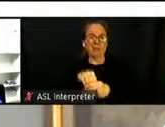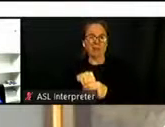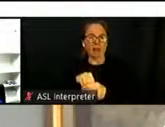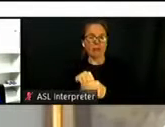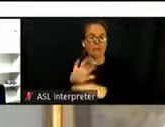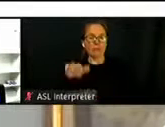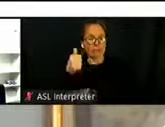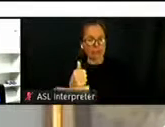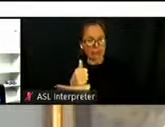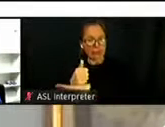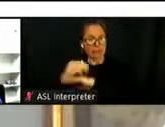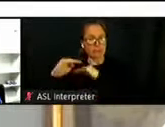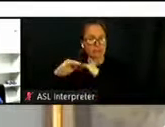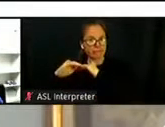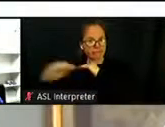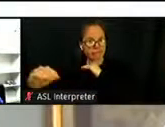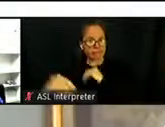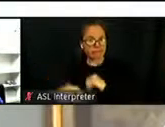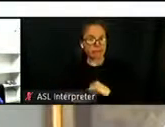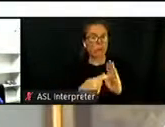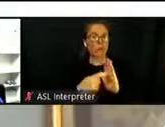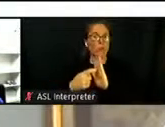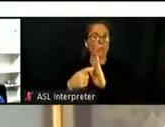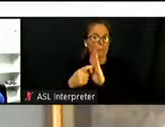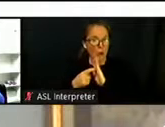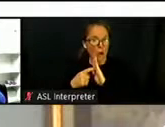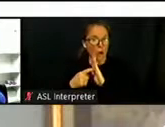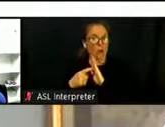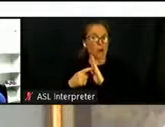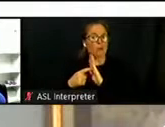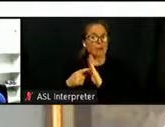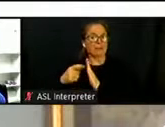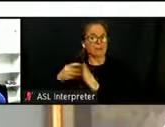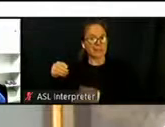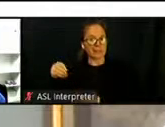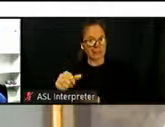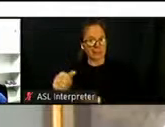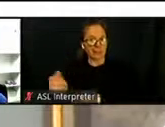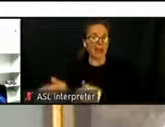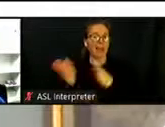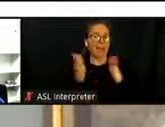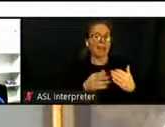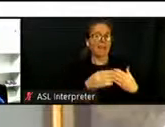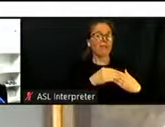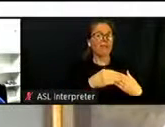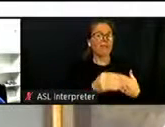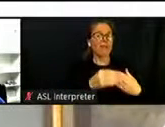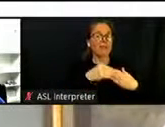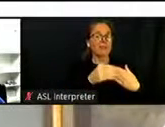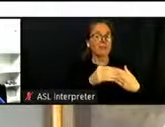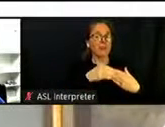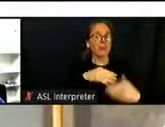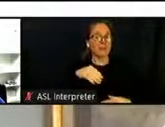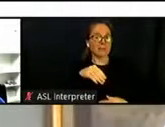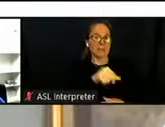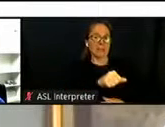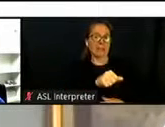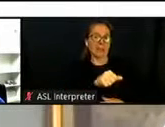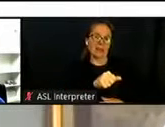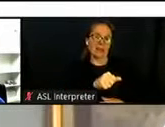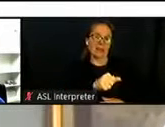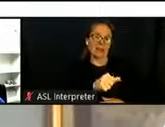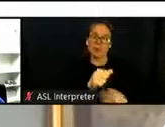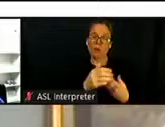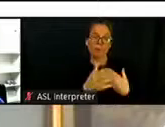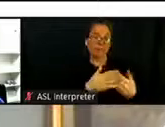mandatory spending. That's the fixed expenses, and then flexible spending in a personal budget versus government's